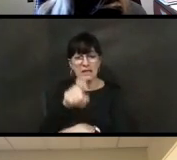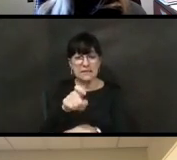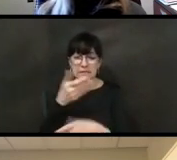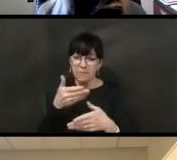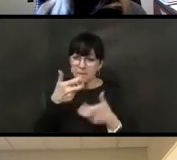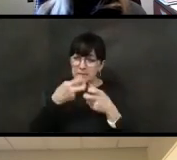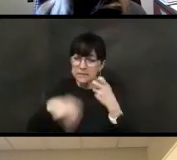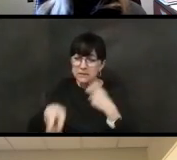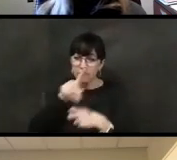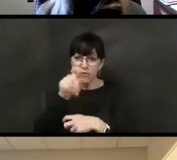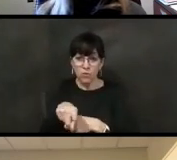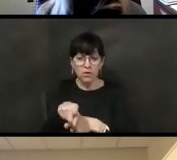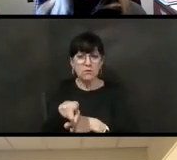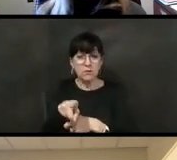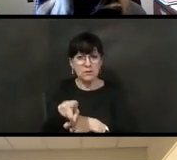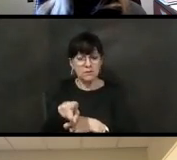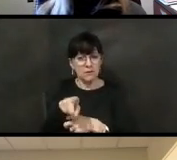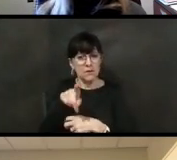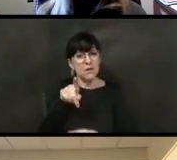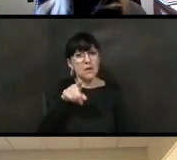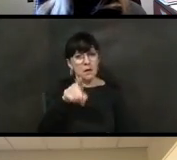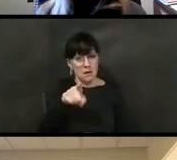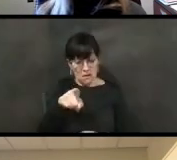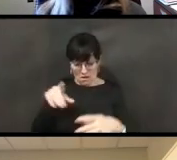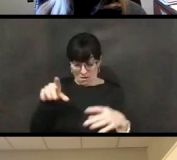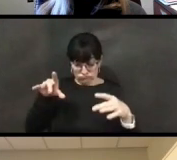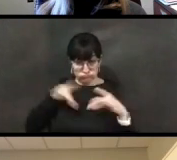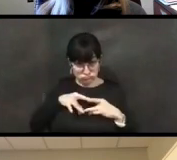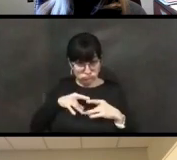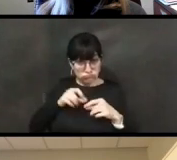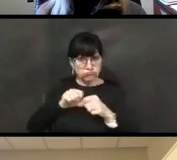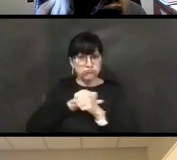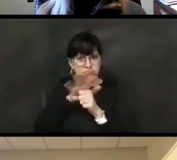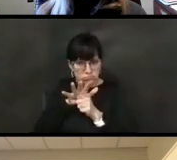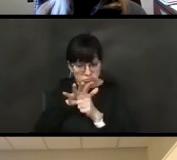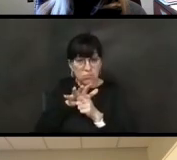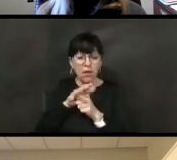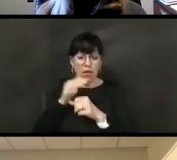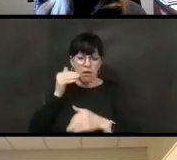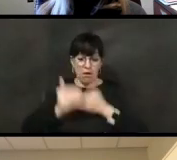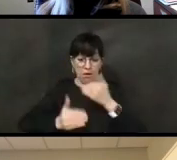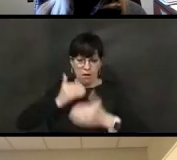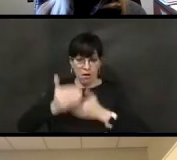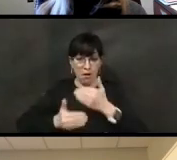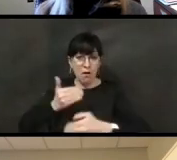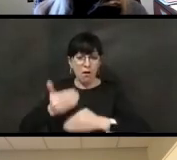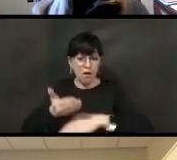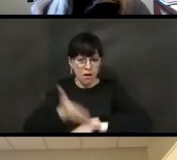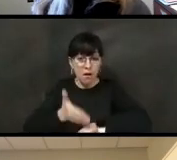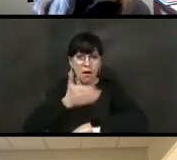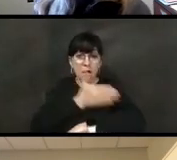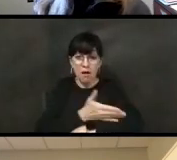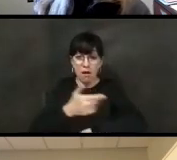can you get COVID-19 twice? And how can I get tested to see if I had it several months ago? Any